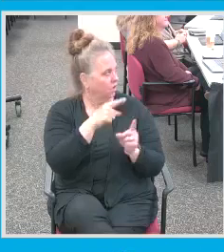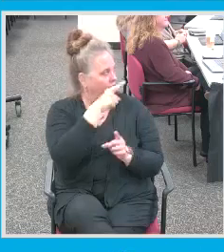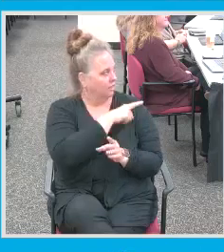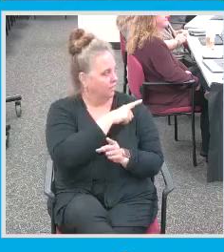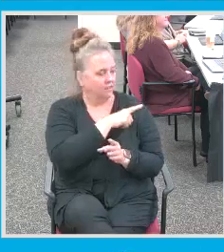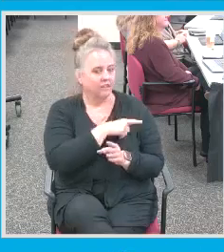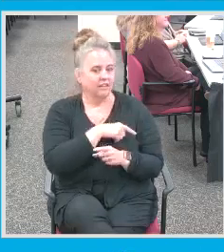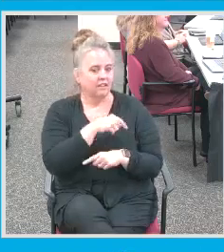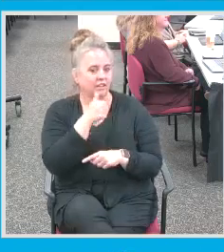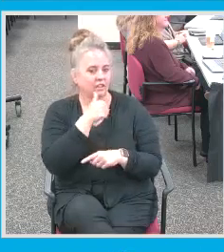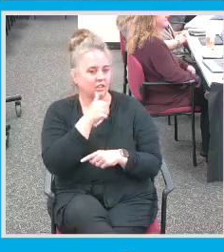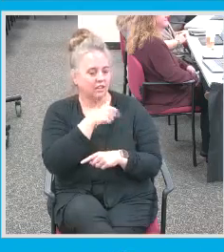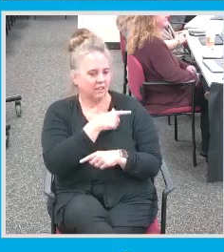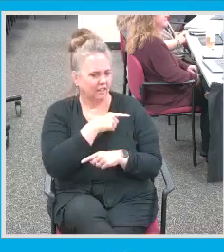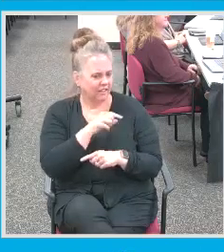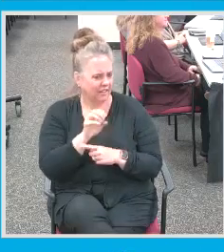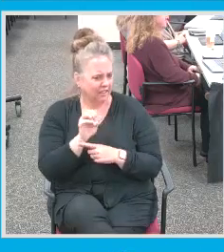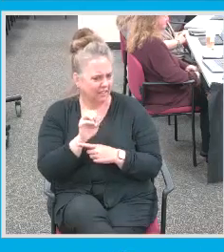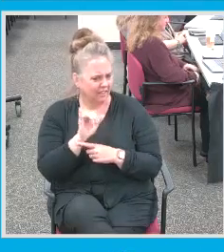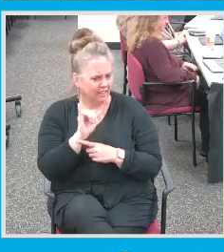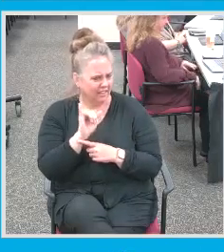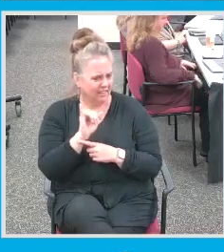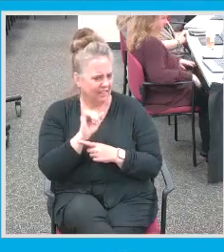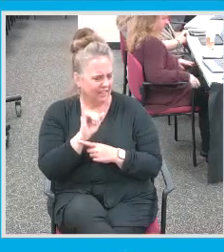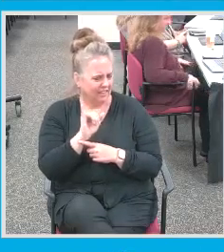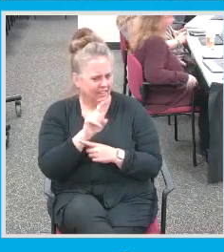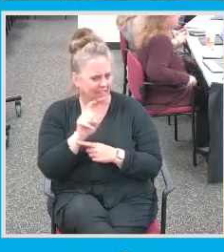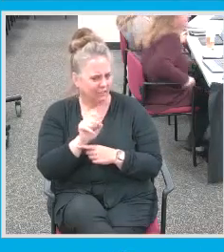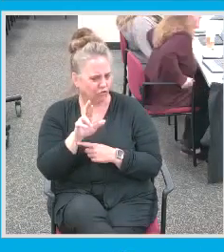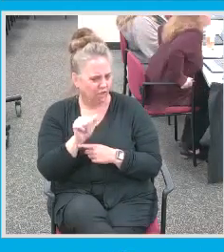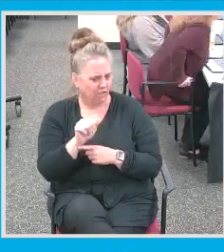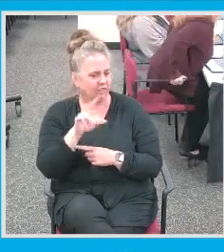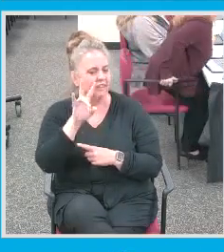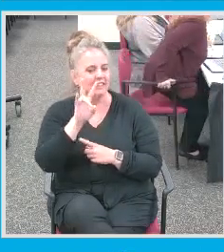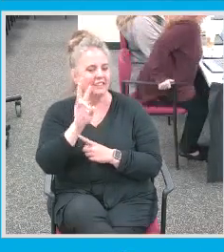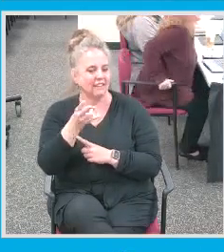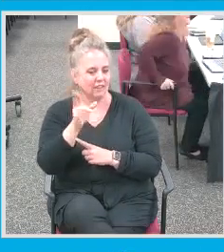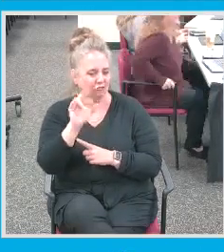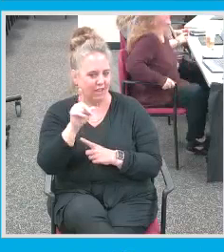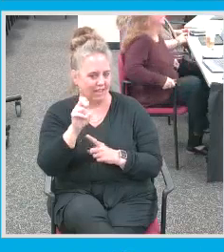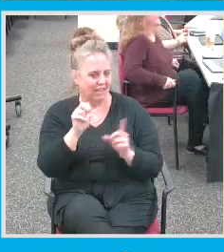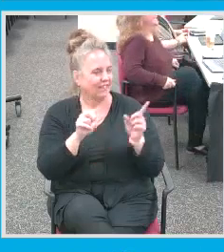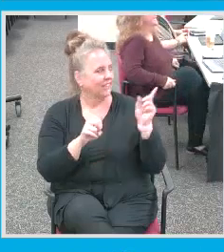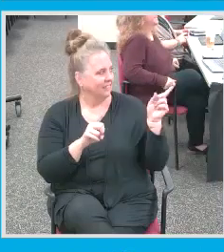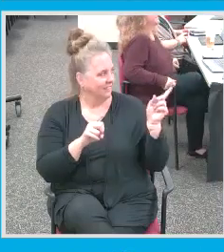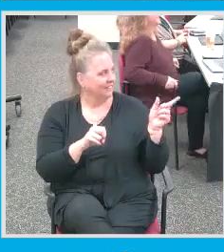Hi, I'm Ezra Rasmussen, and I'm also in 7th grade for Manitou Springs Middle School.